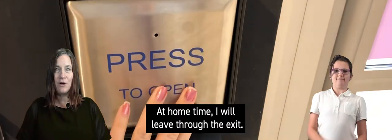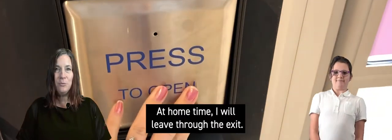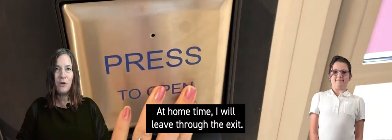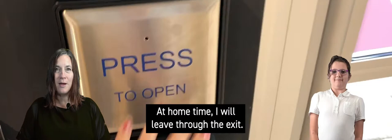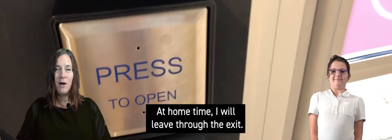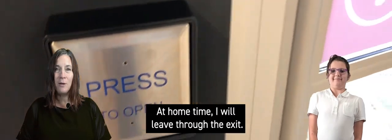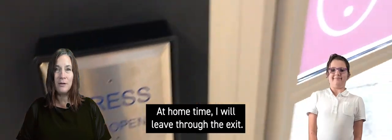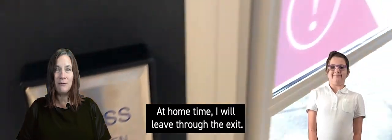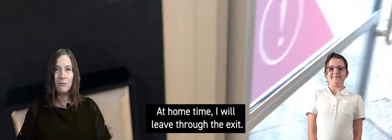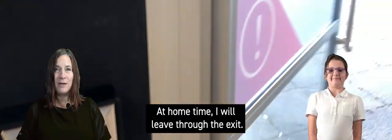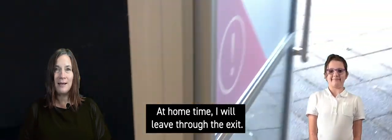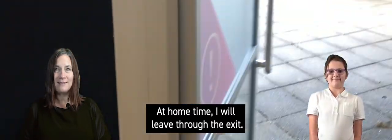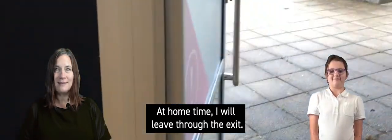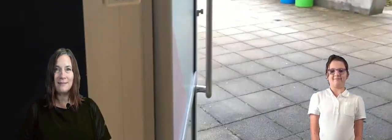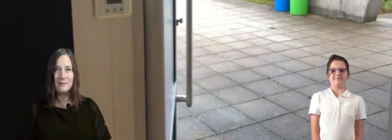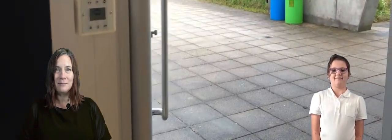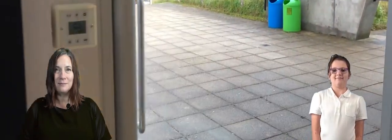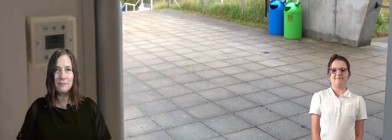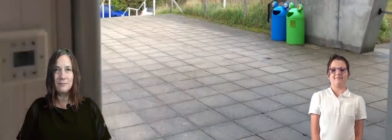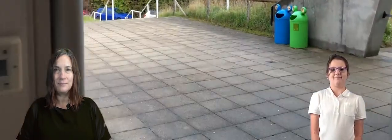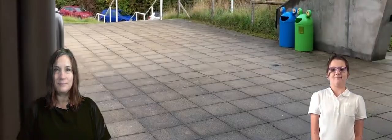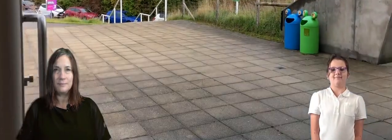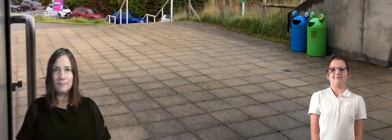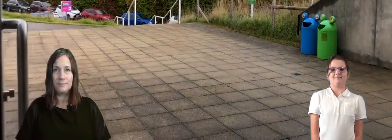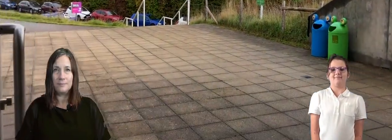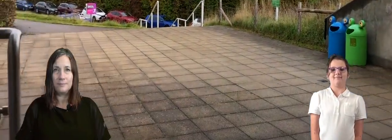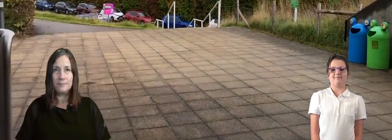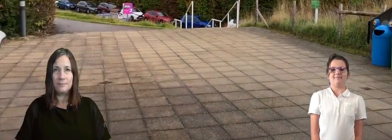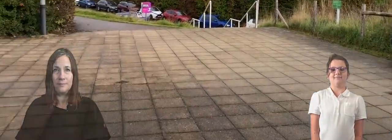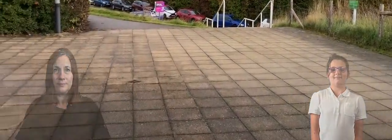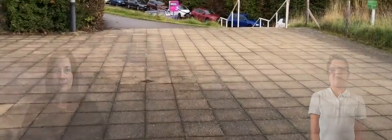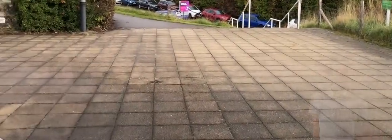At home time I will leave through the exit. I